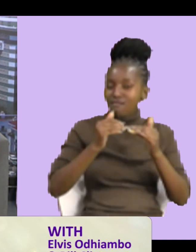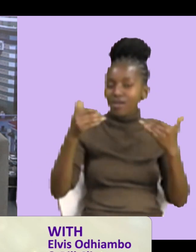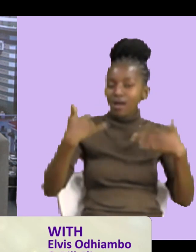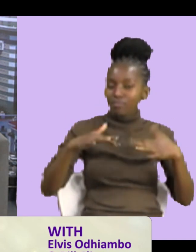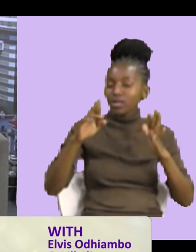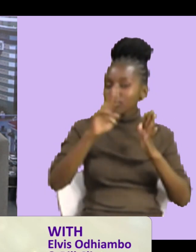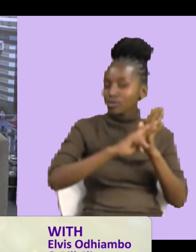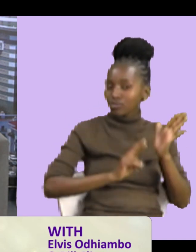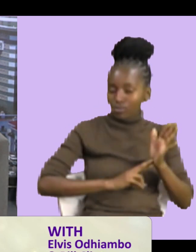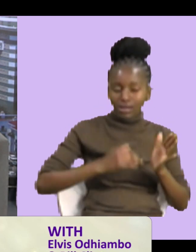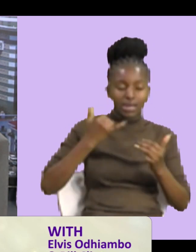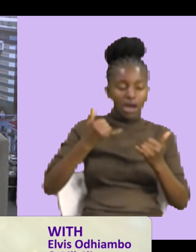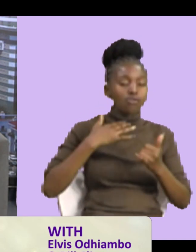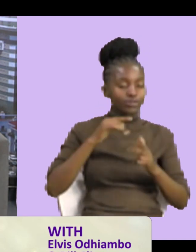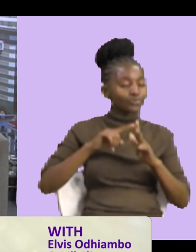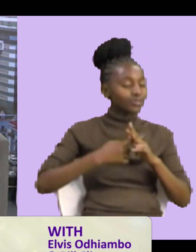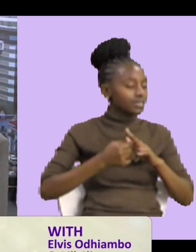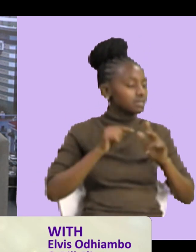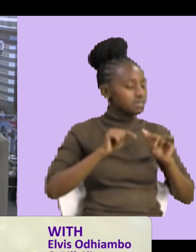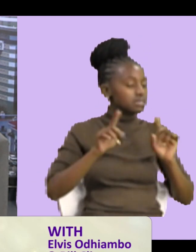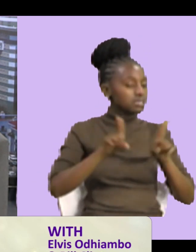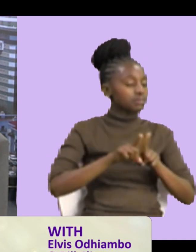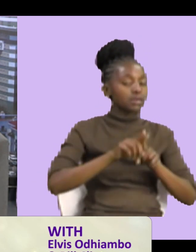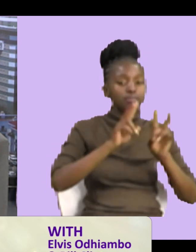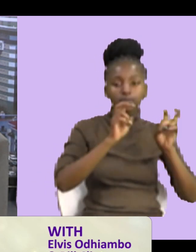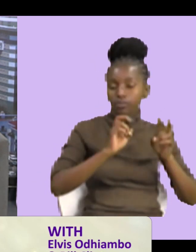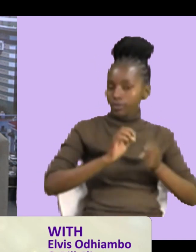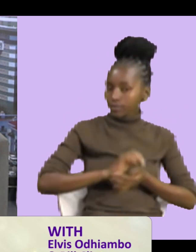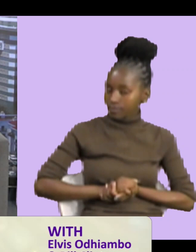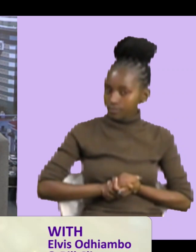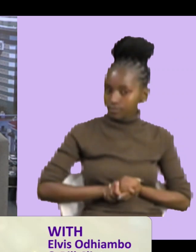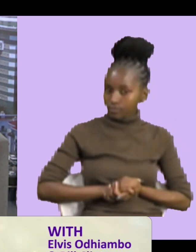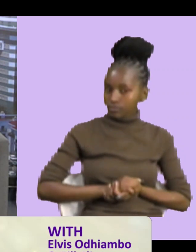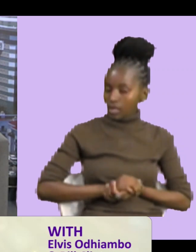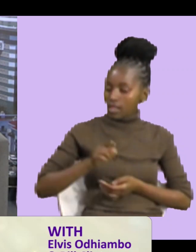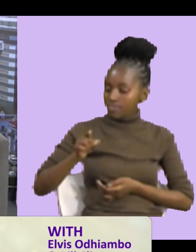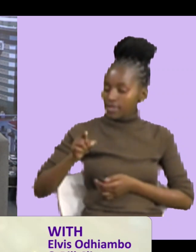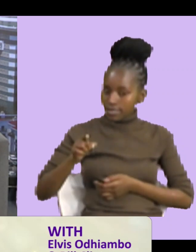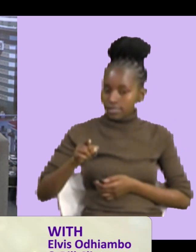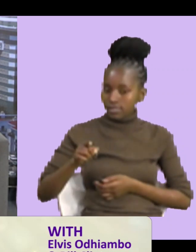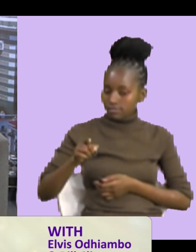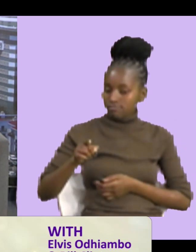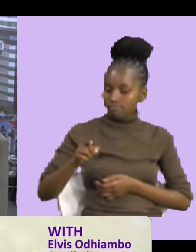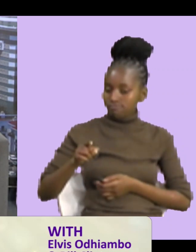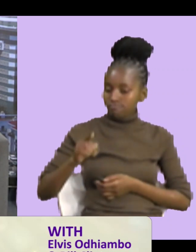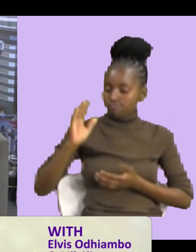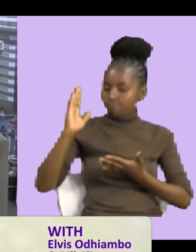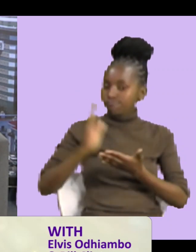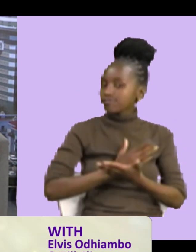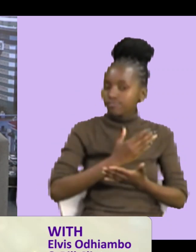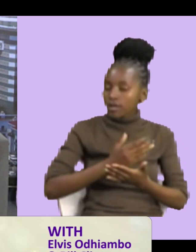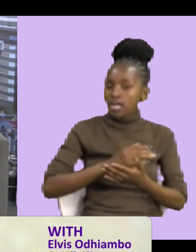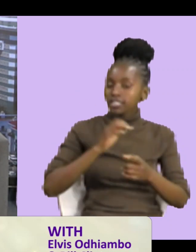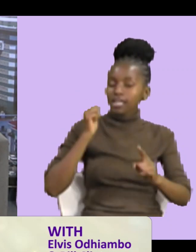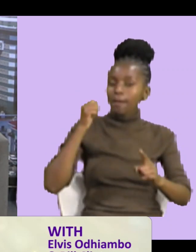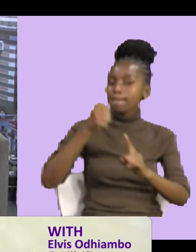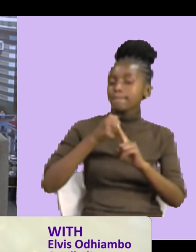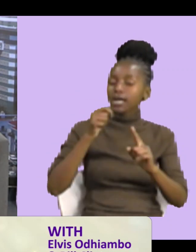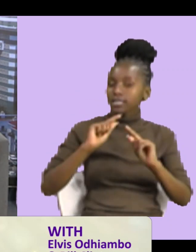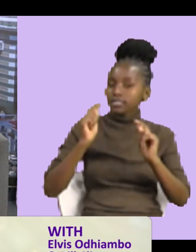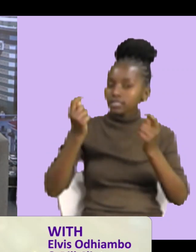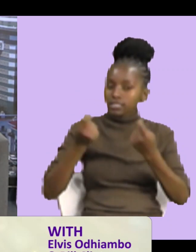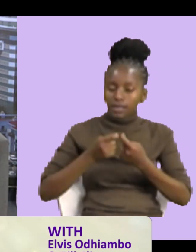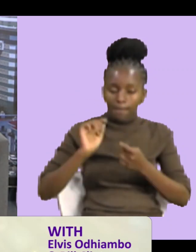start with that Mr. Oloo. Do you think how will this impact the overall should we say the